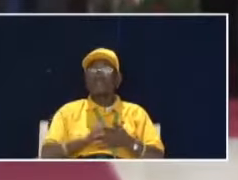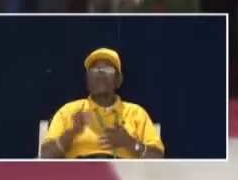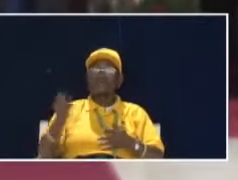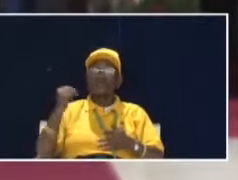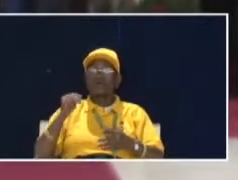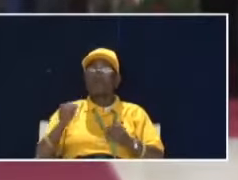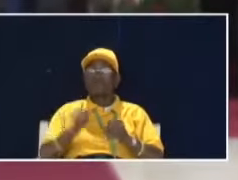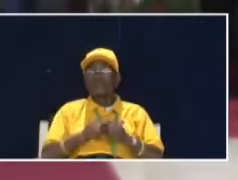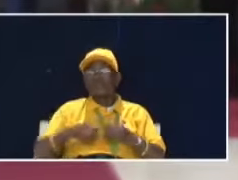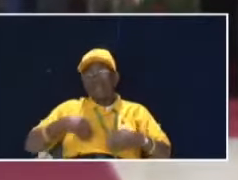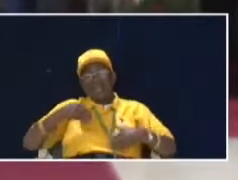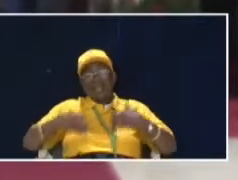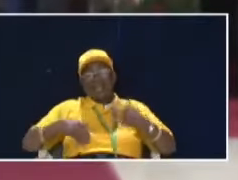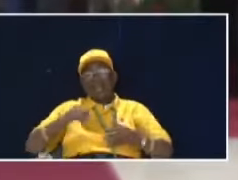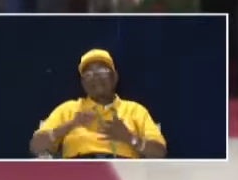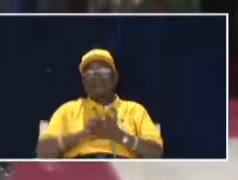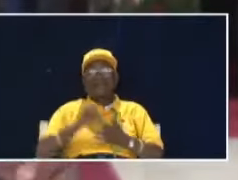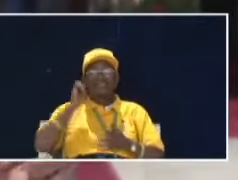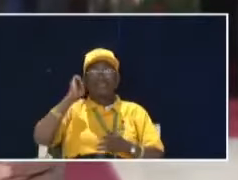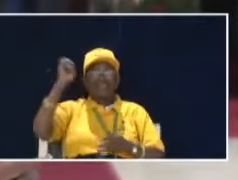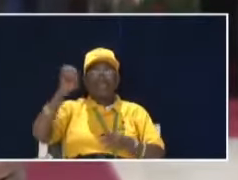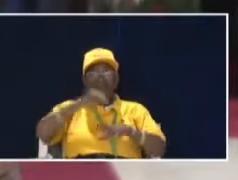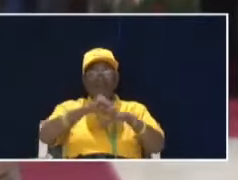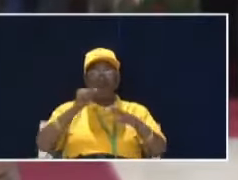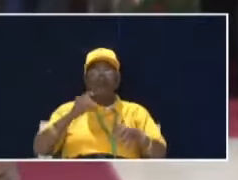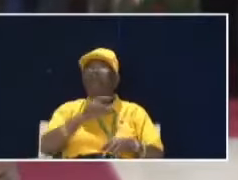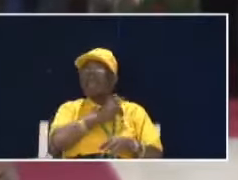called, David, David.